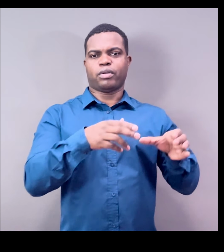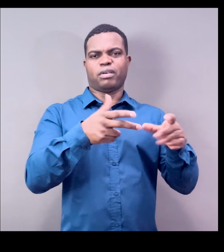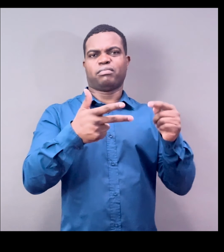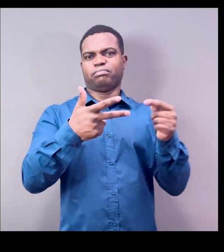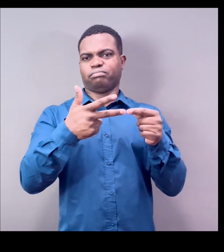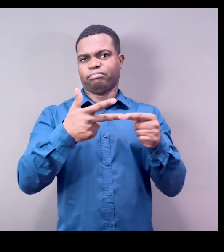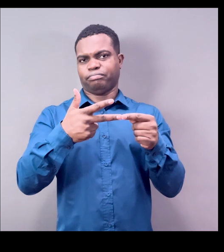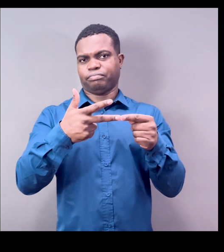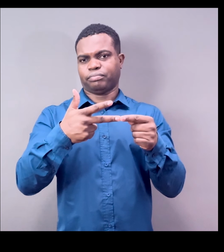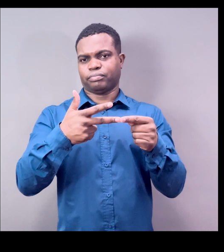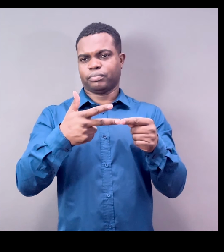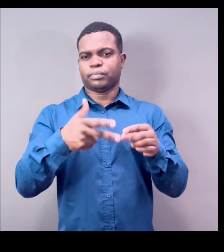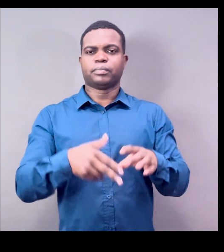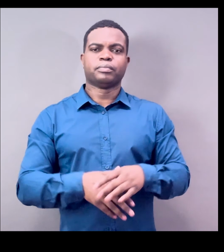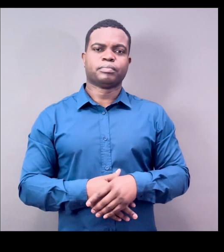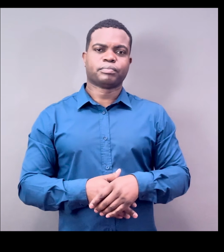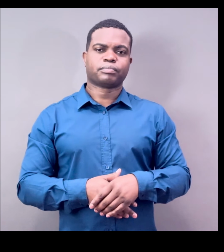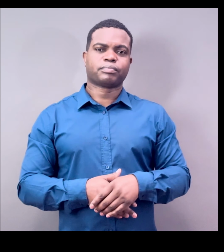stakeholders